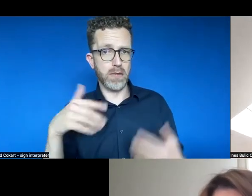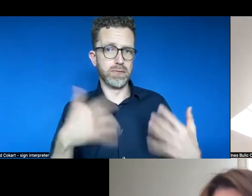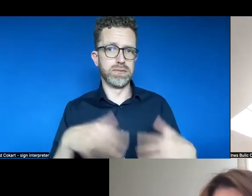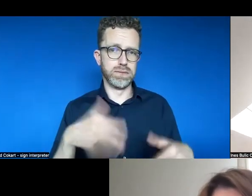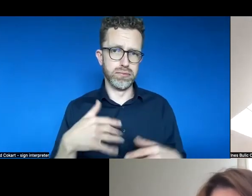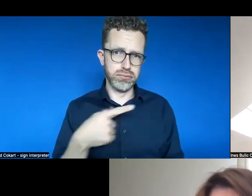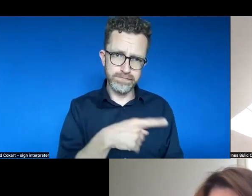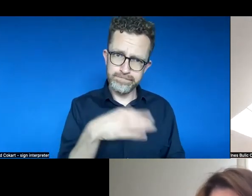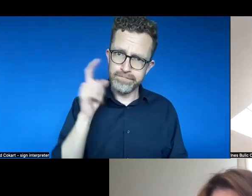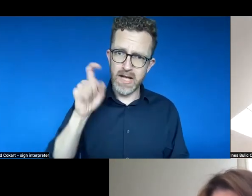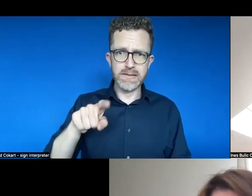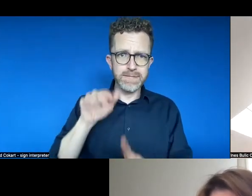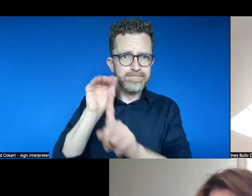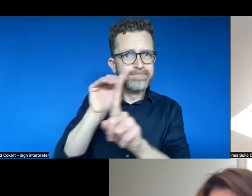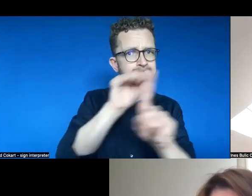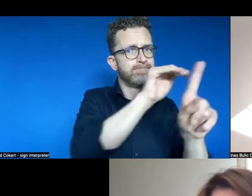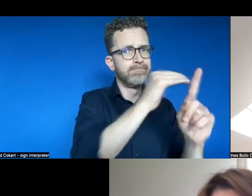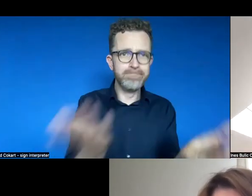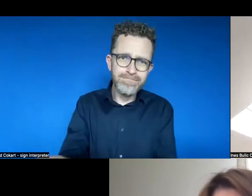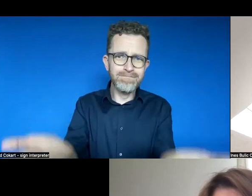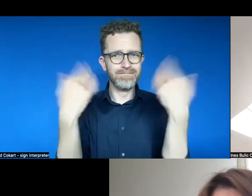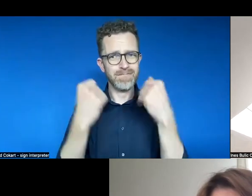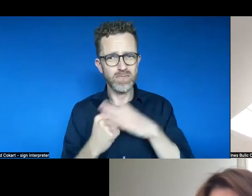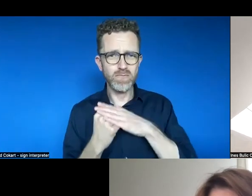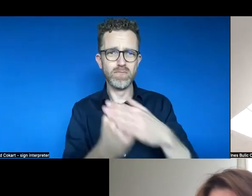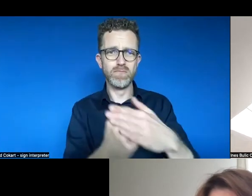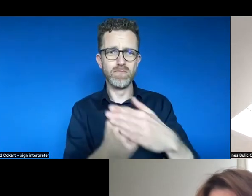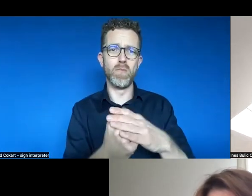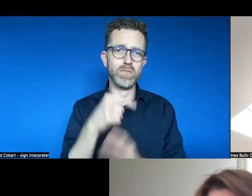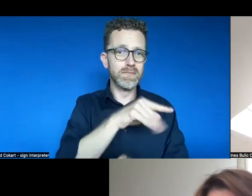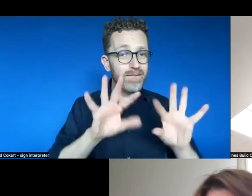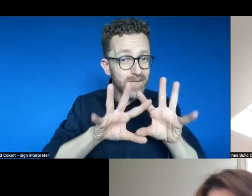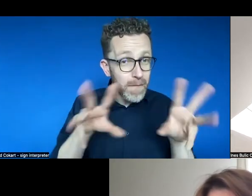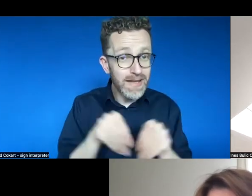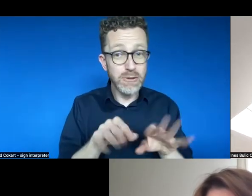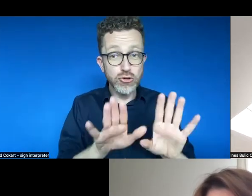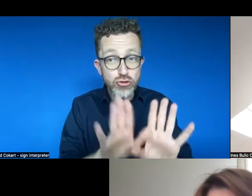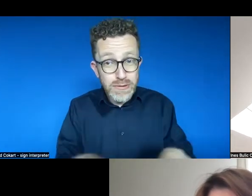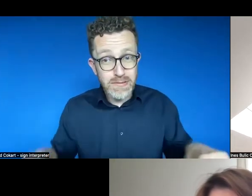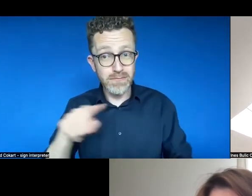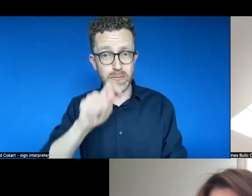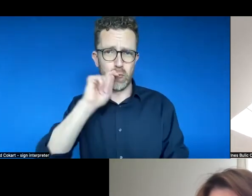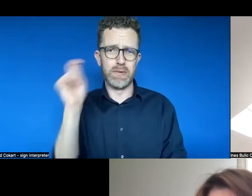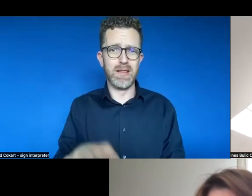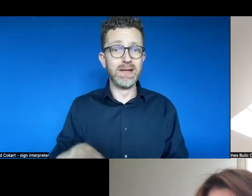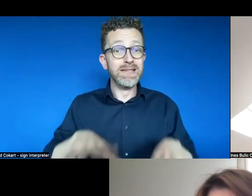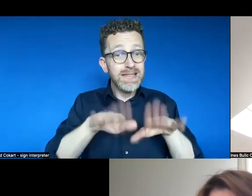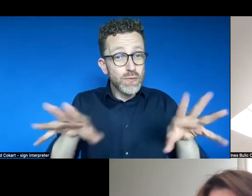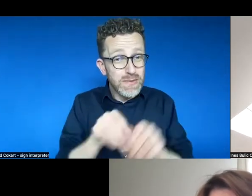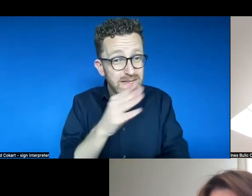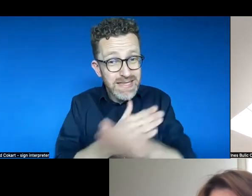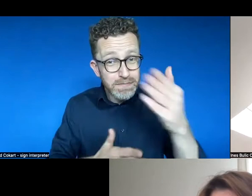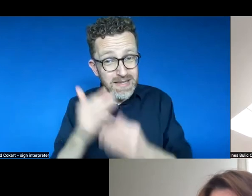families of children in Ukraine, children with disabilities in Ukraine. We know that support to